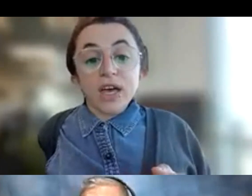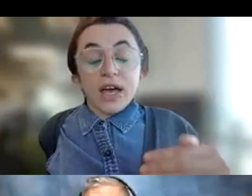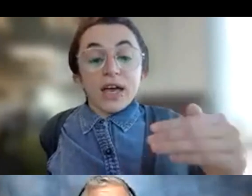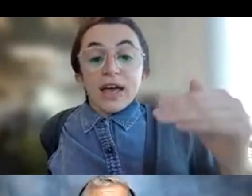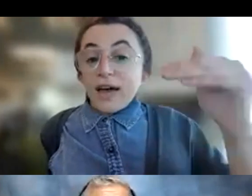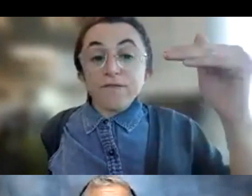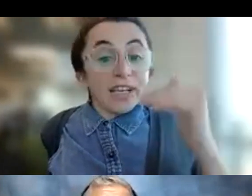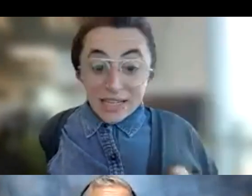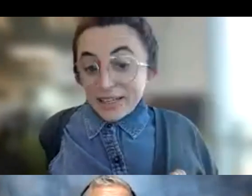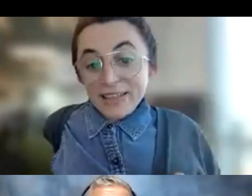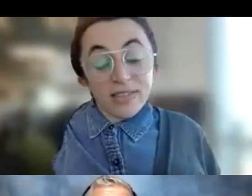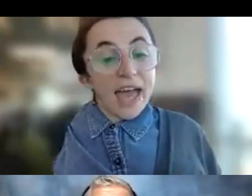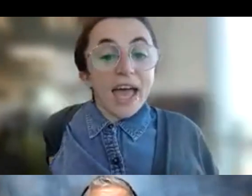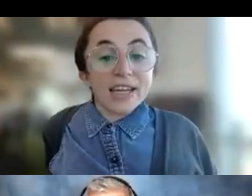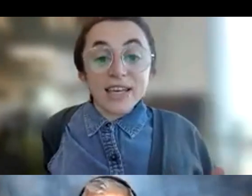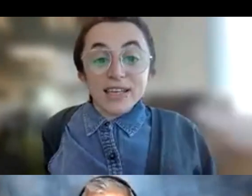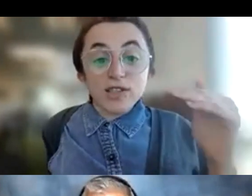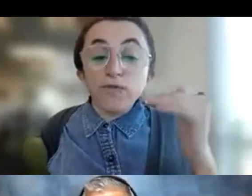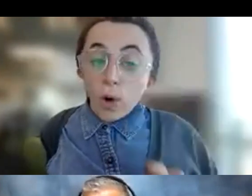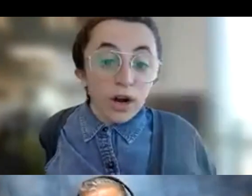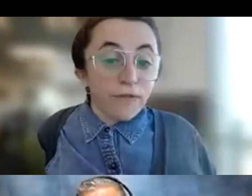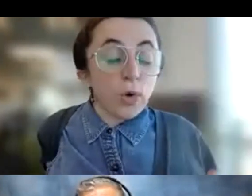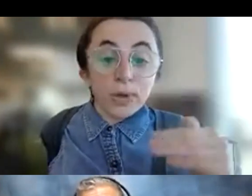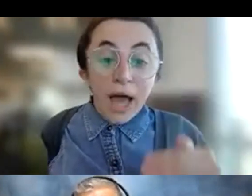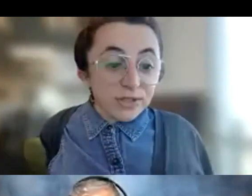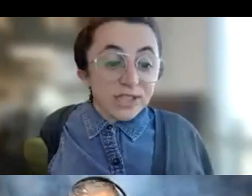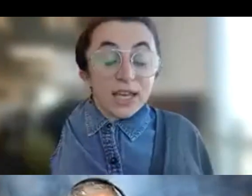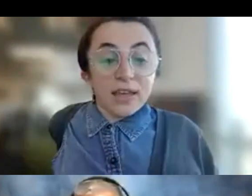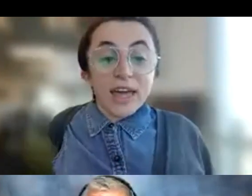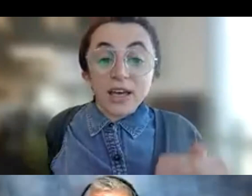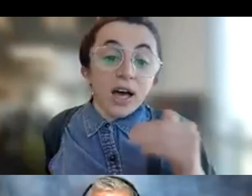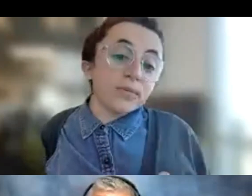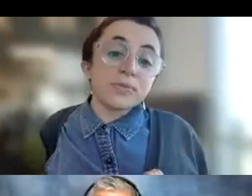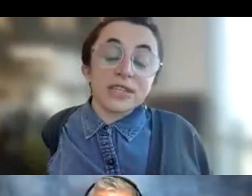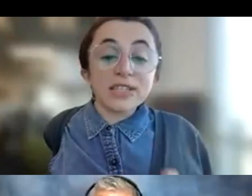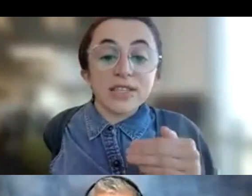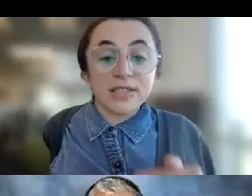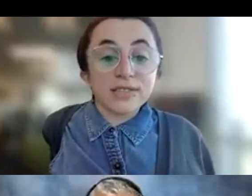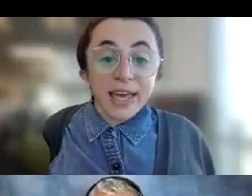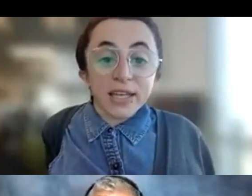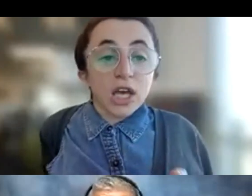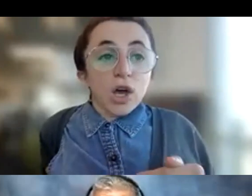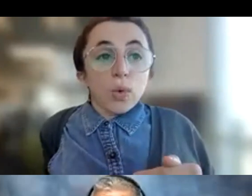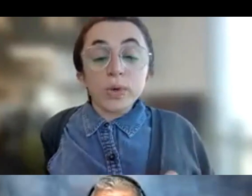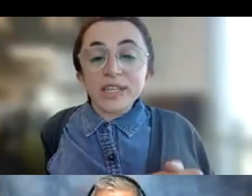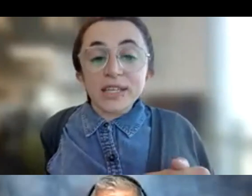of funding that is for affordable housing that comes into the